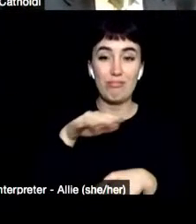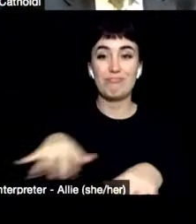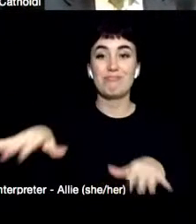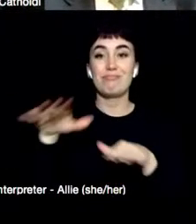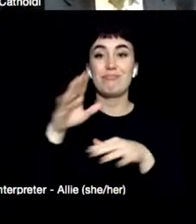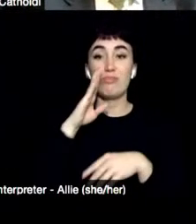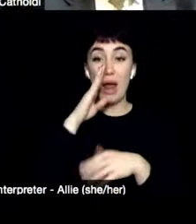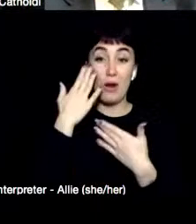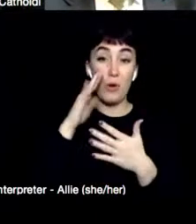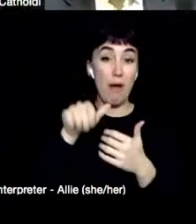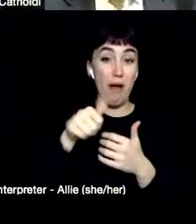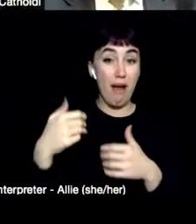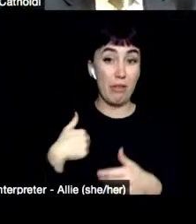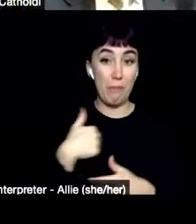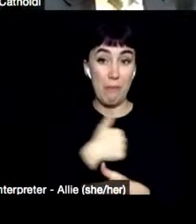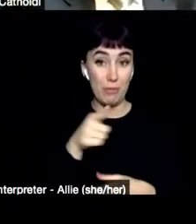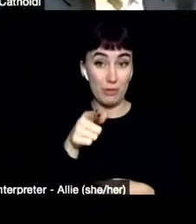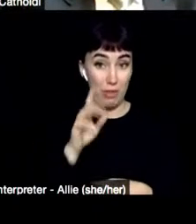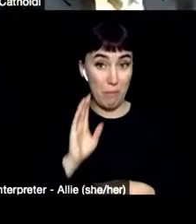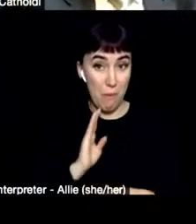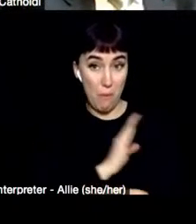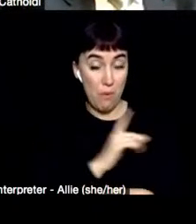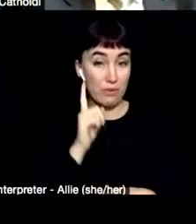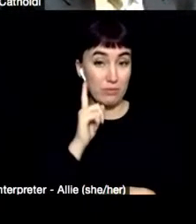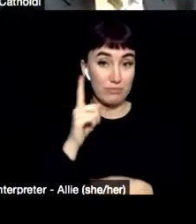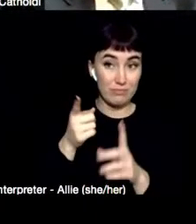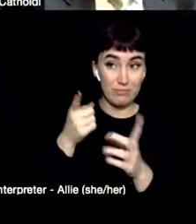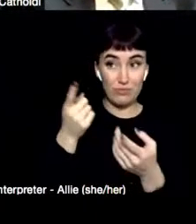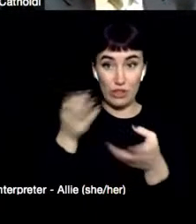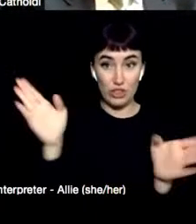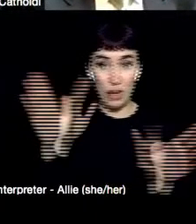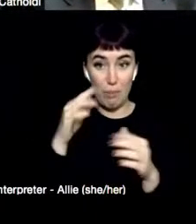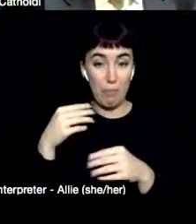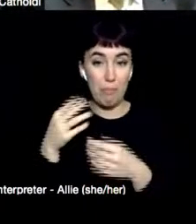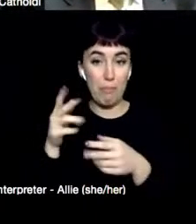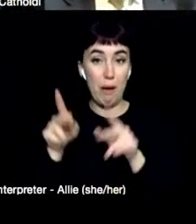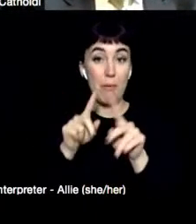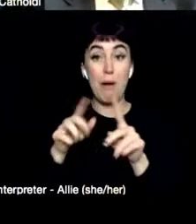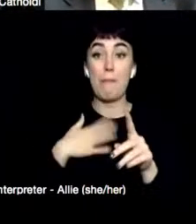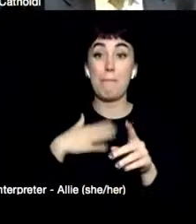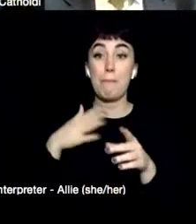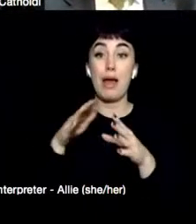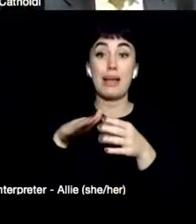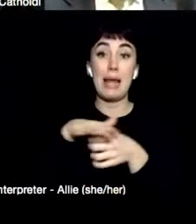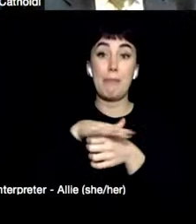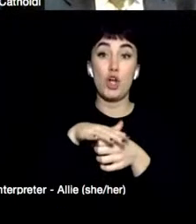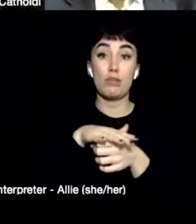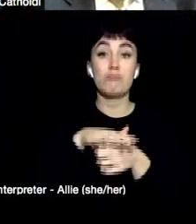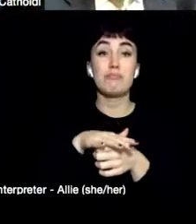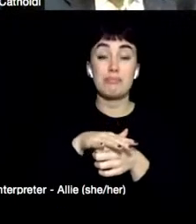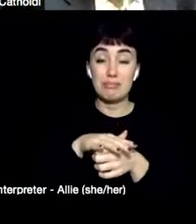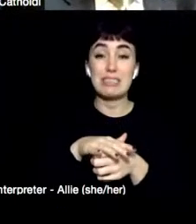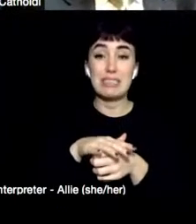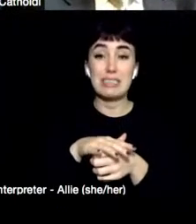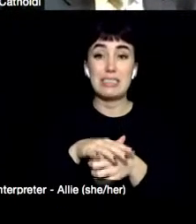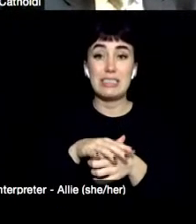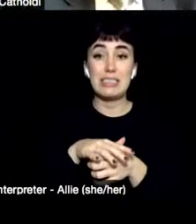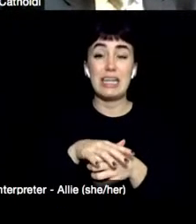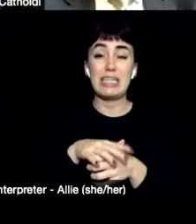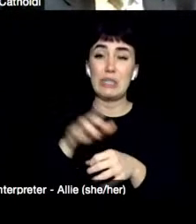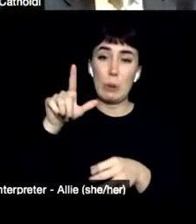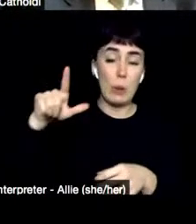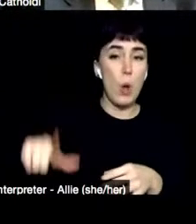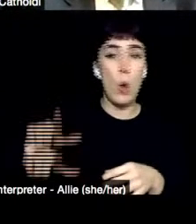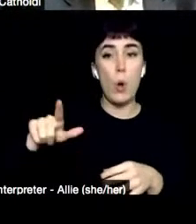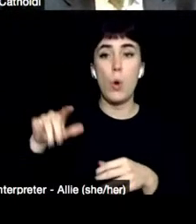members on the board and in the general public, but my neighborhood is as low as the